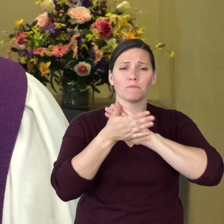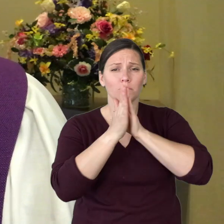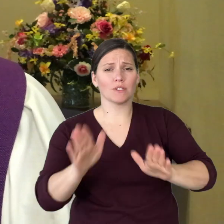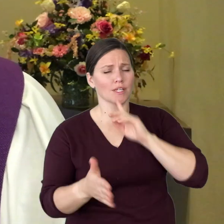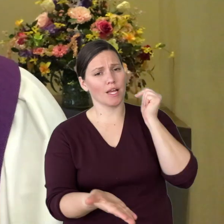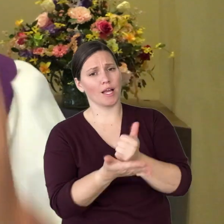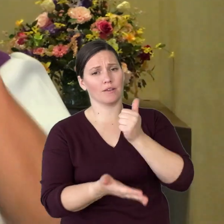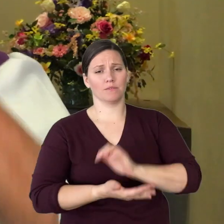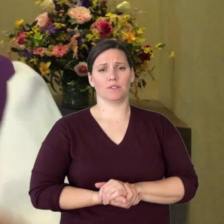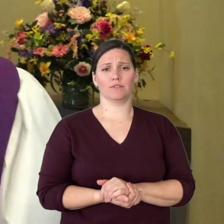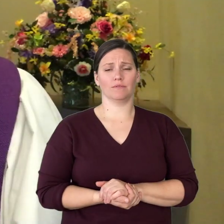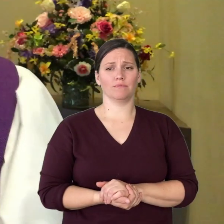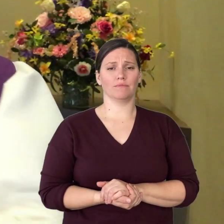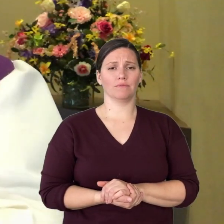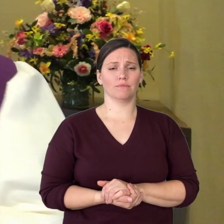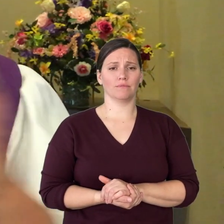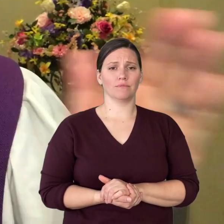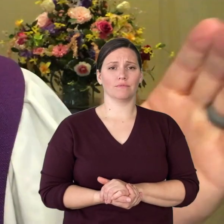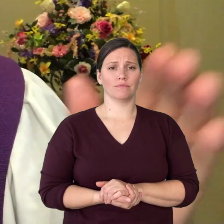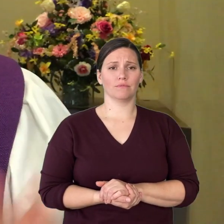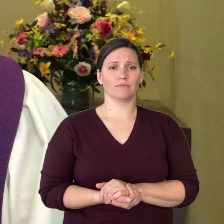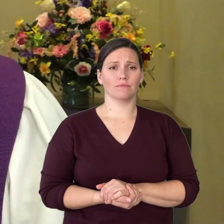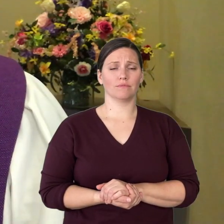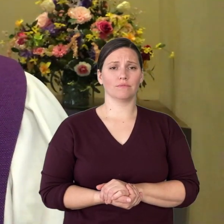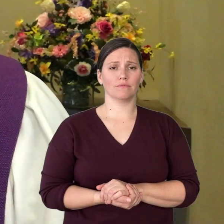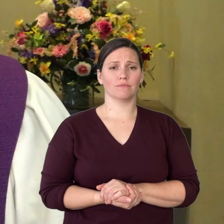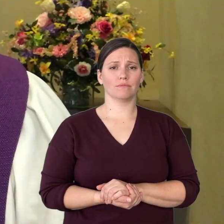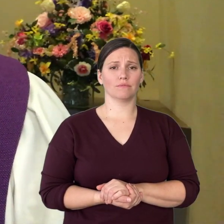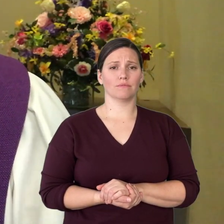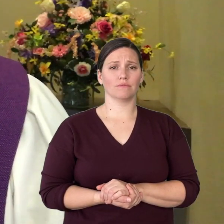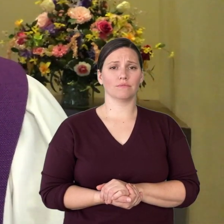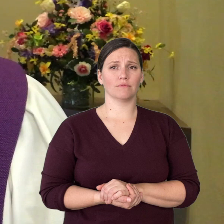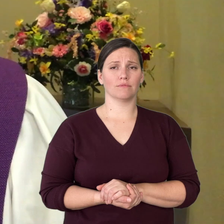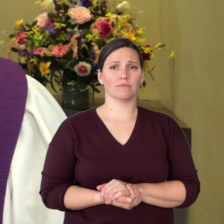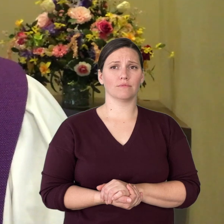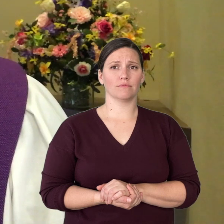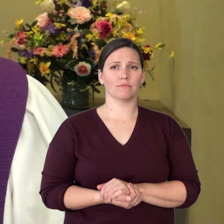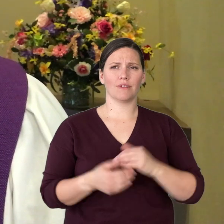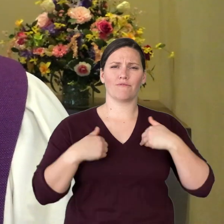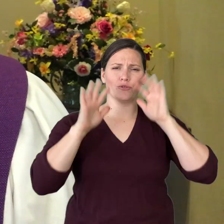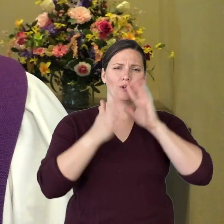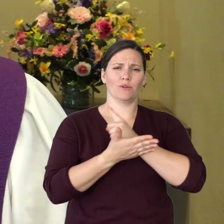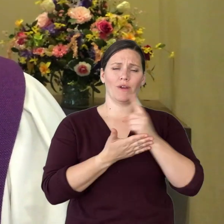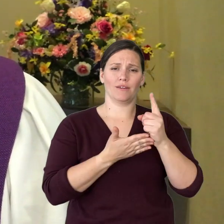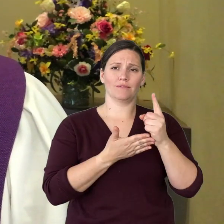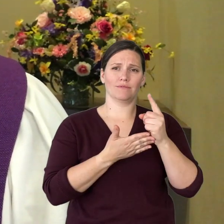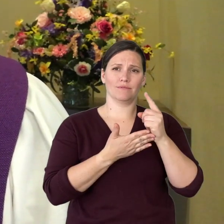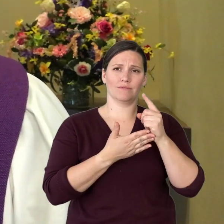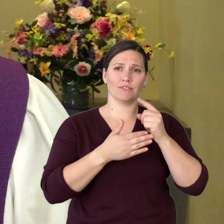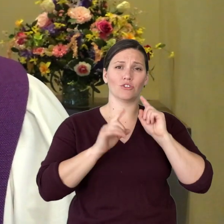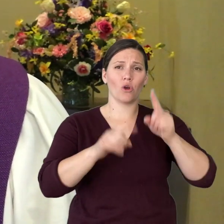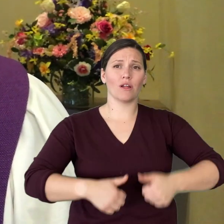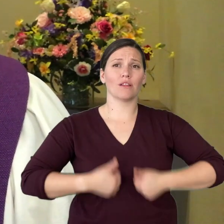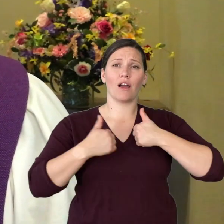upon you with favor and give you his peace. Amen. Have a great week.